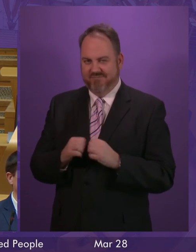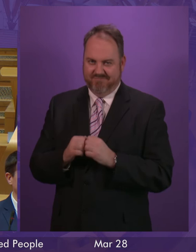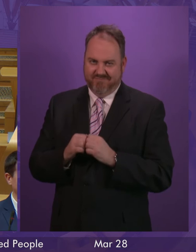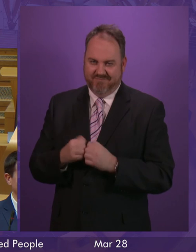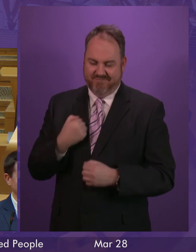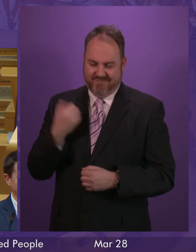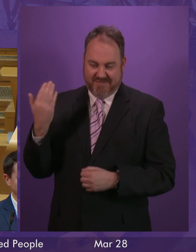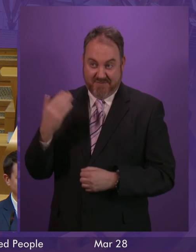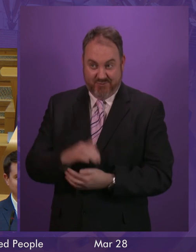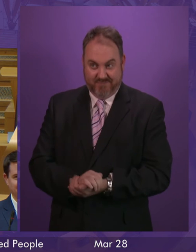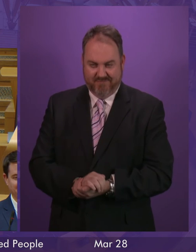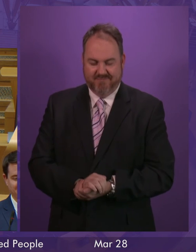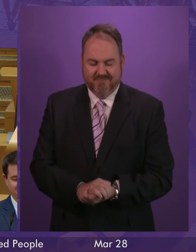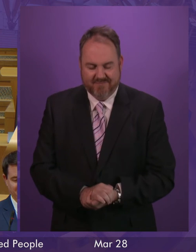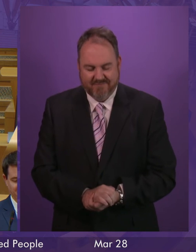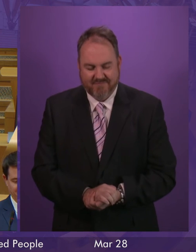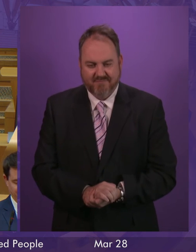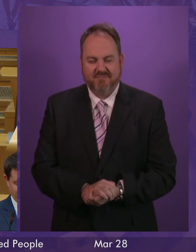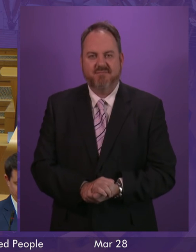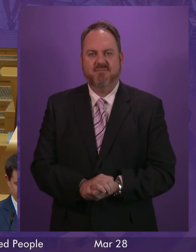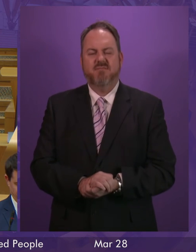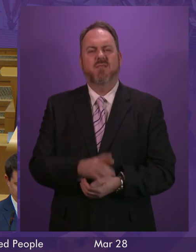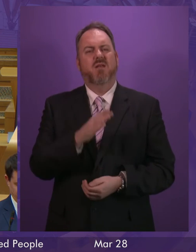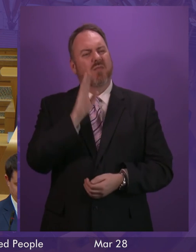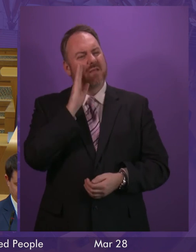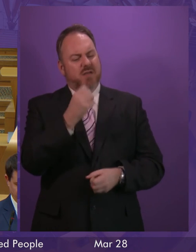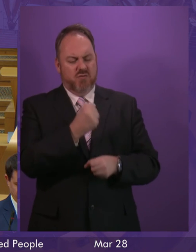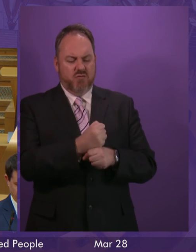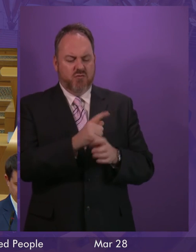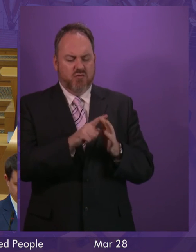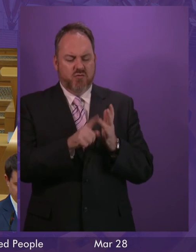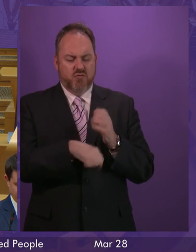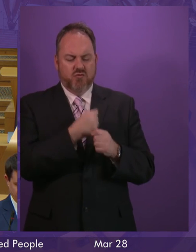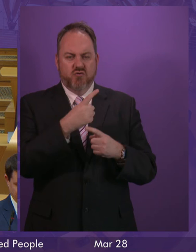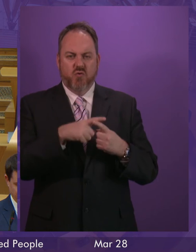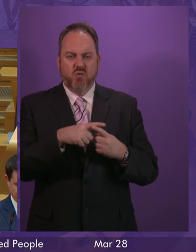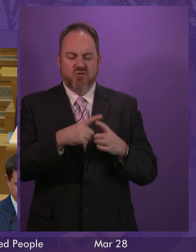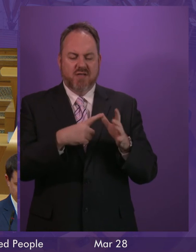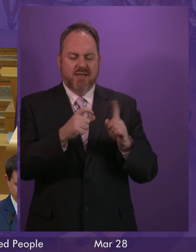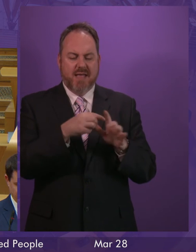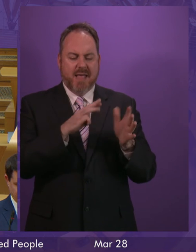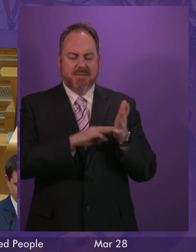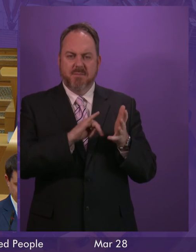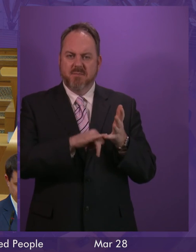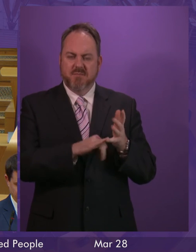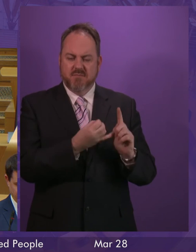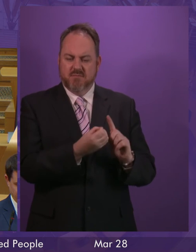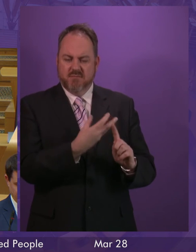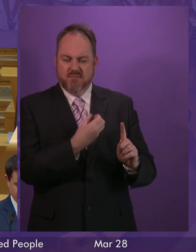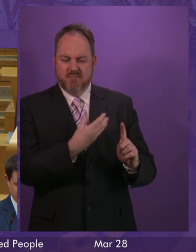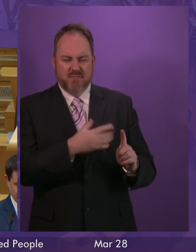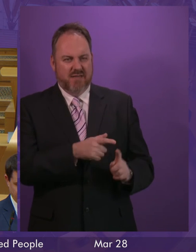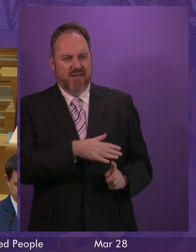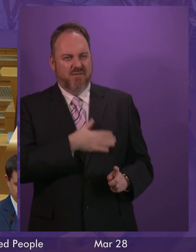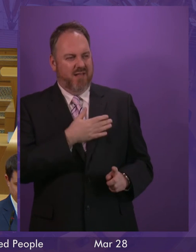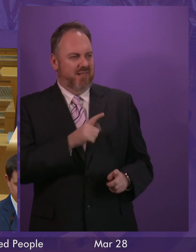a little bit on George Adams' point. He began his comments by saying that he felt something of a fraud,